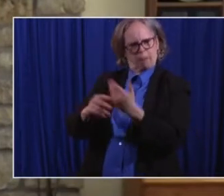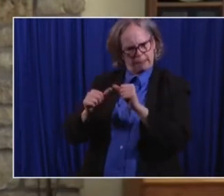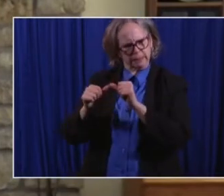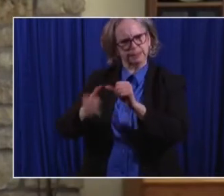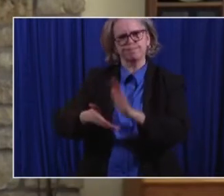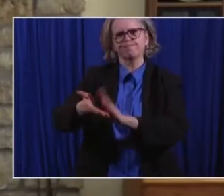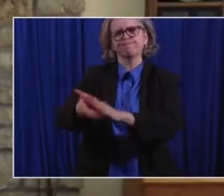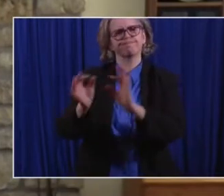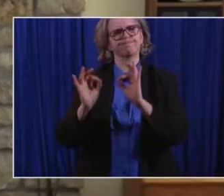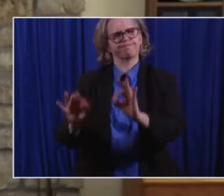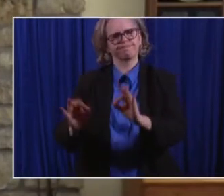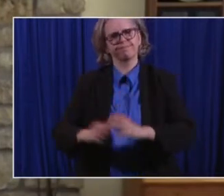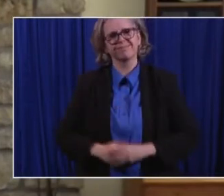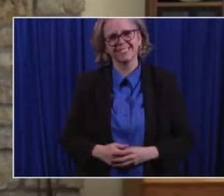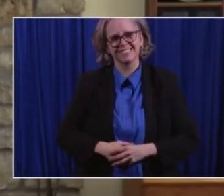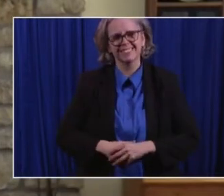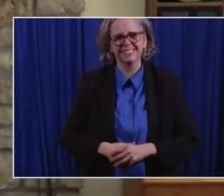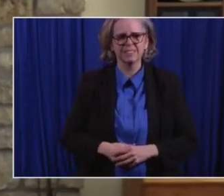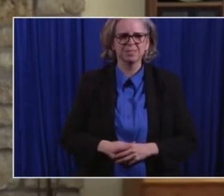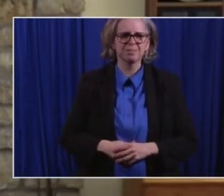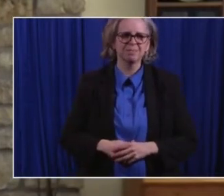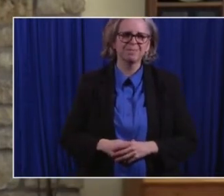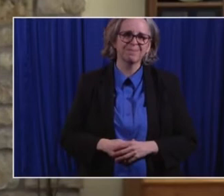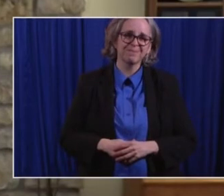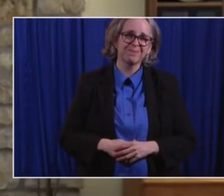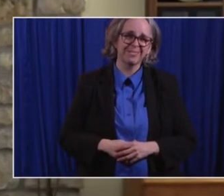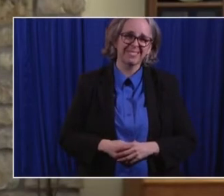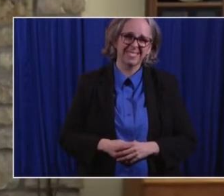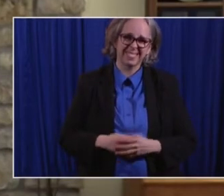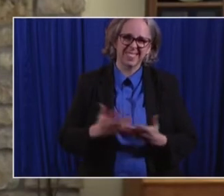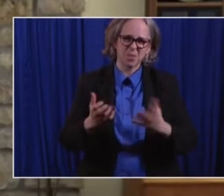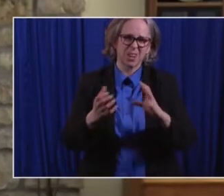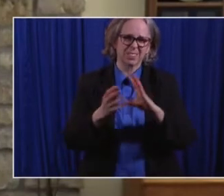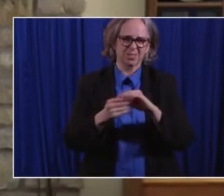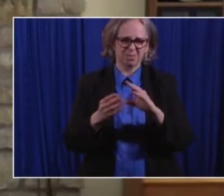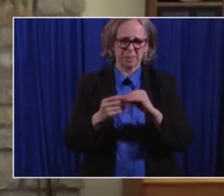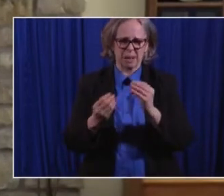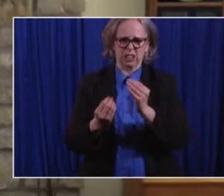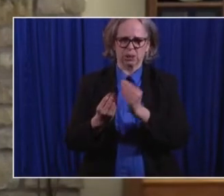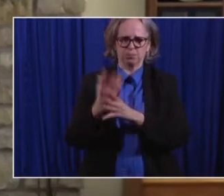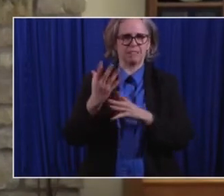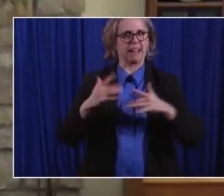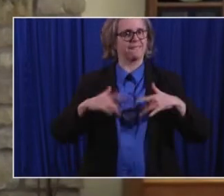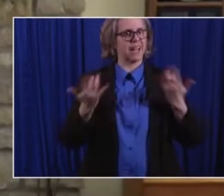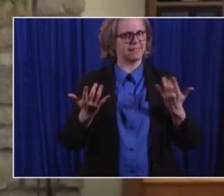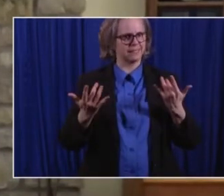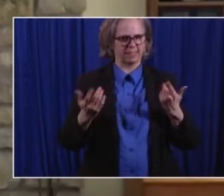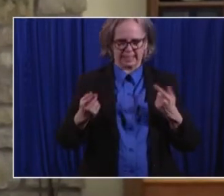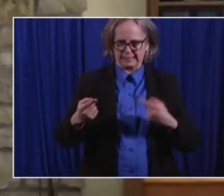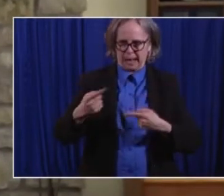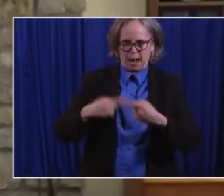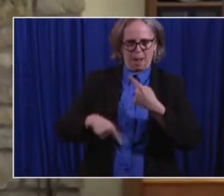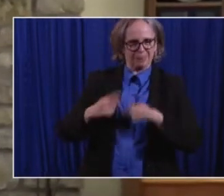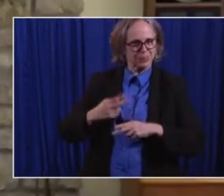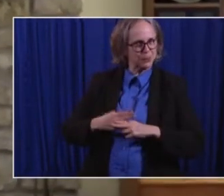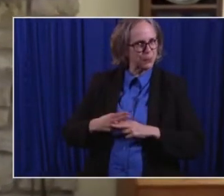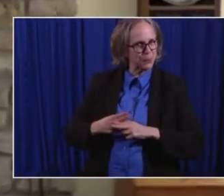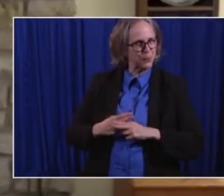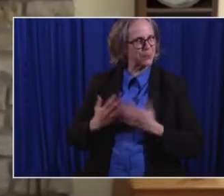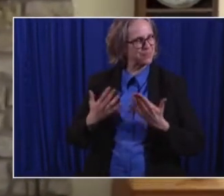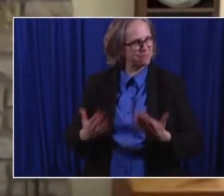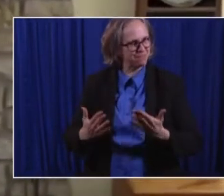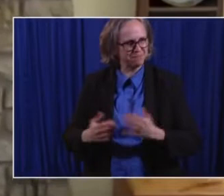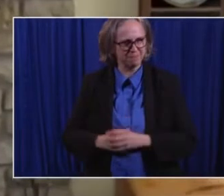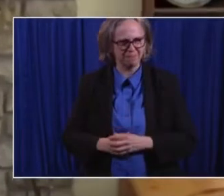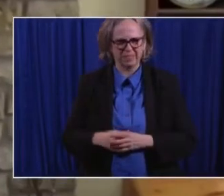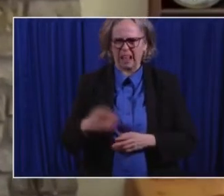I want to talk for a few minutes about spring events that are coming up. Last year, when COVID started spreading